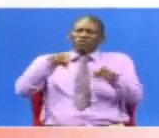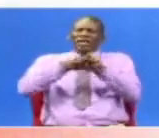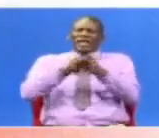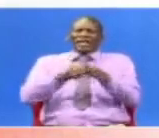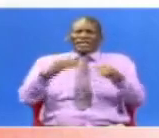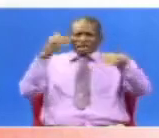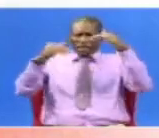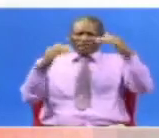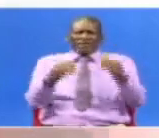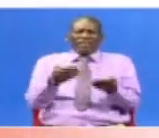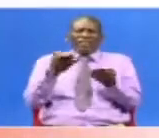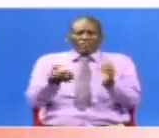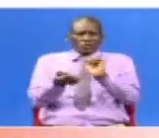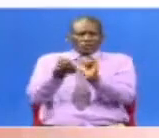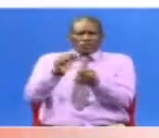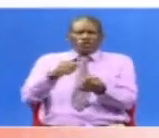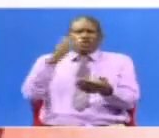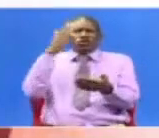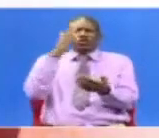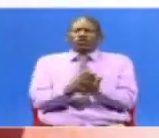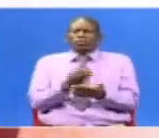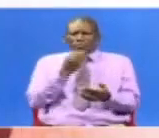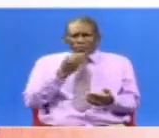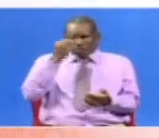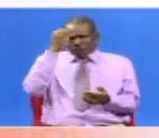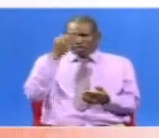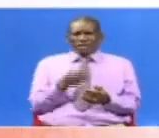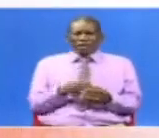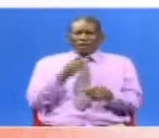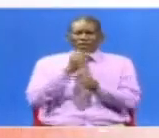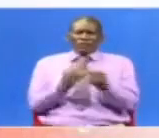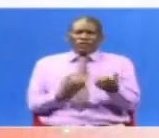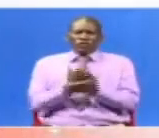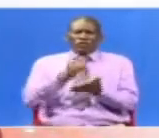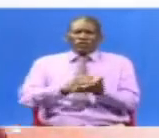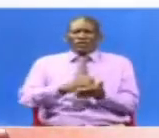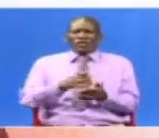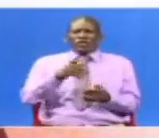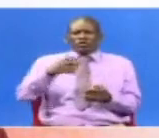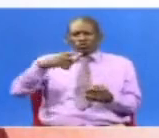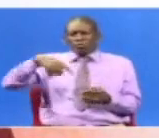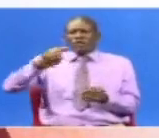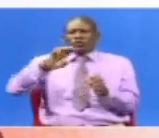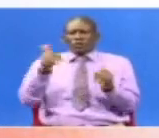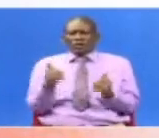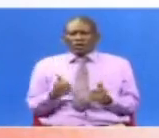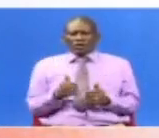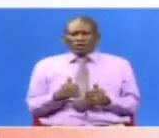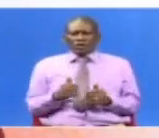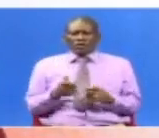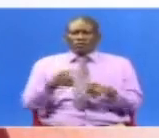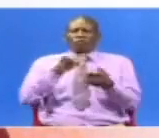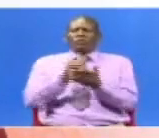going to change. Stop pretending. Just make sure that, and I passed from that